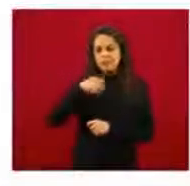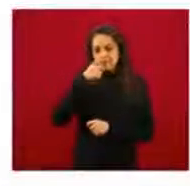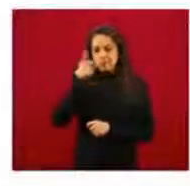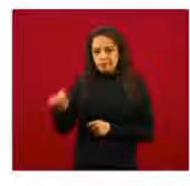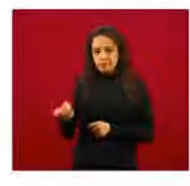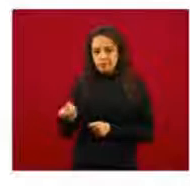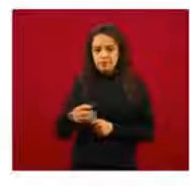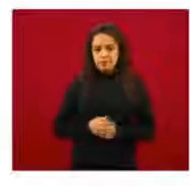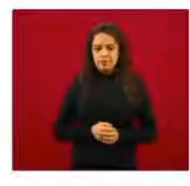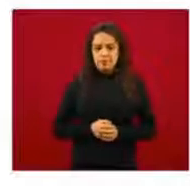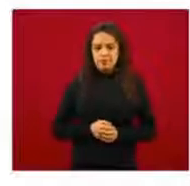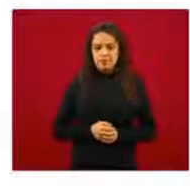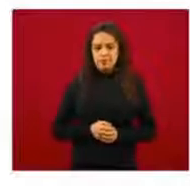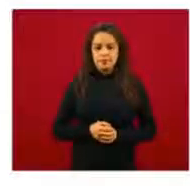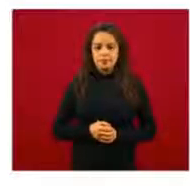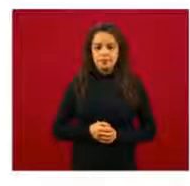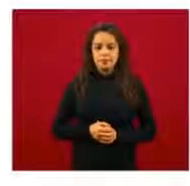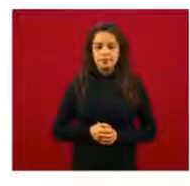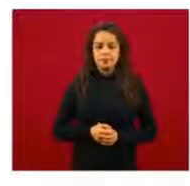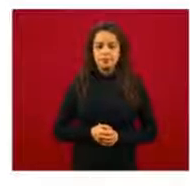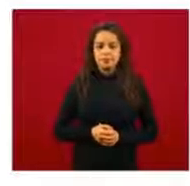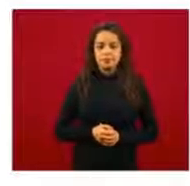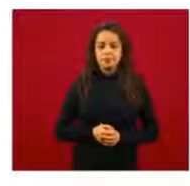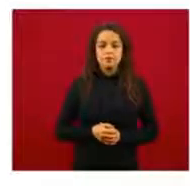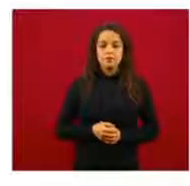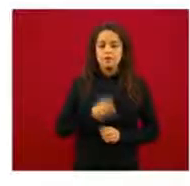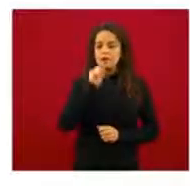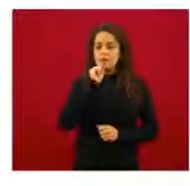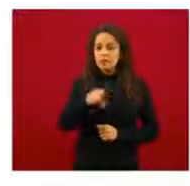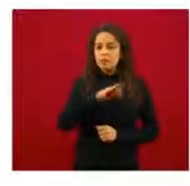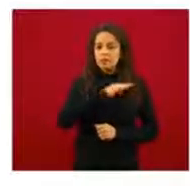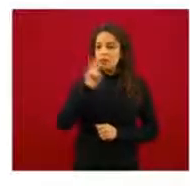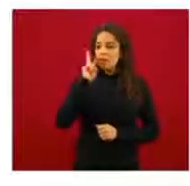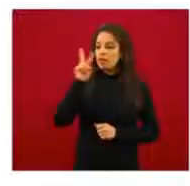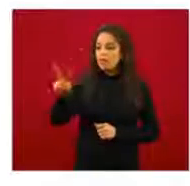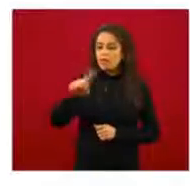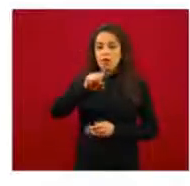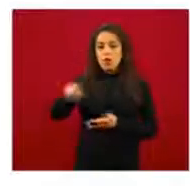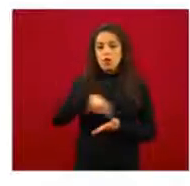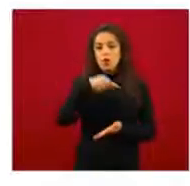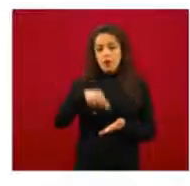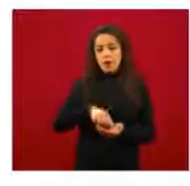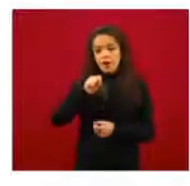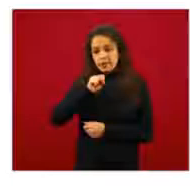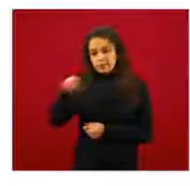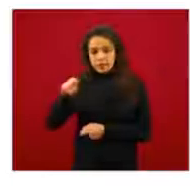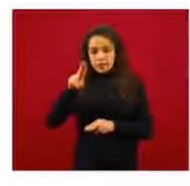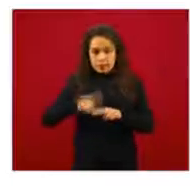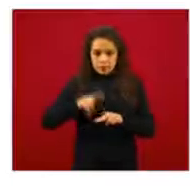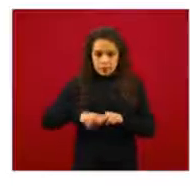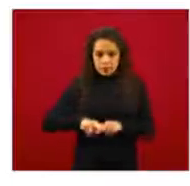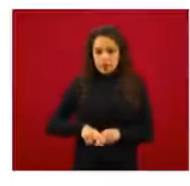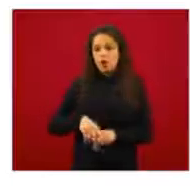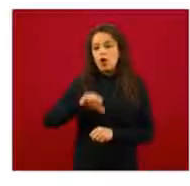those places where this is possible, where it's possible to have these places or indicate